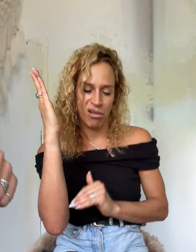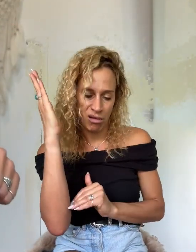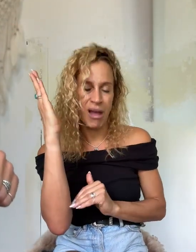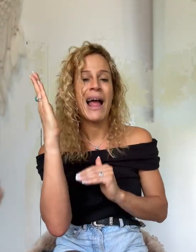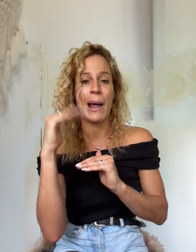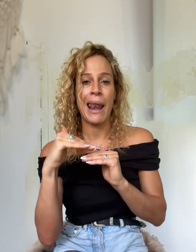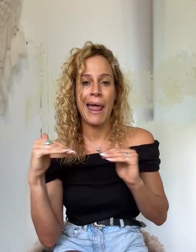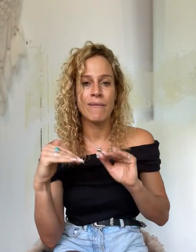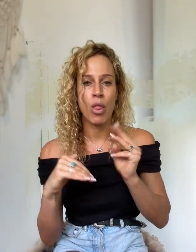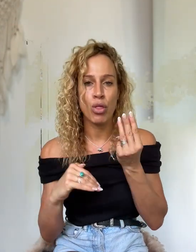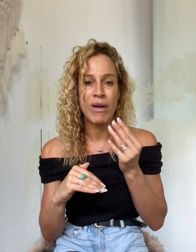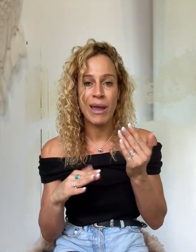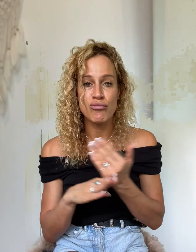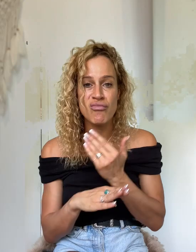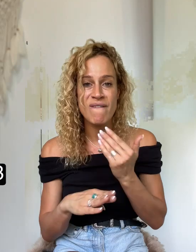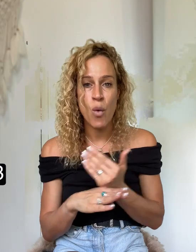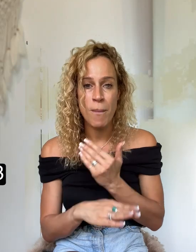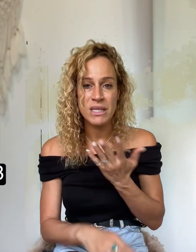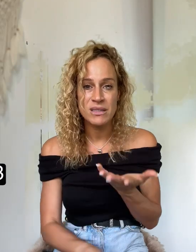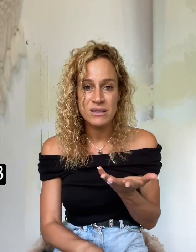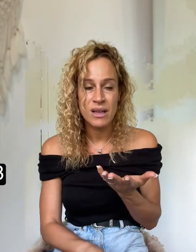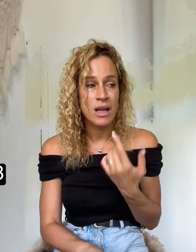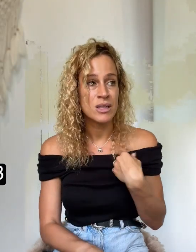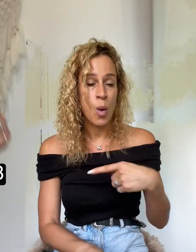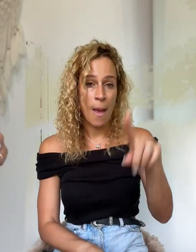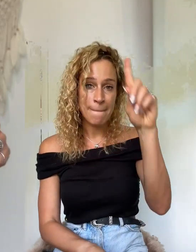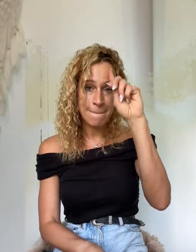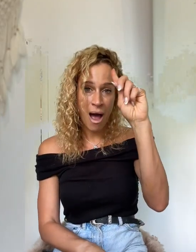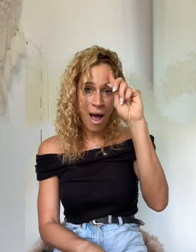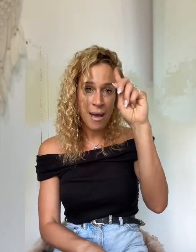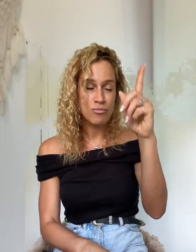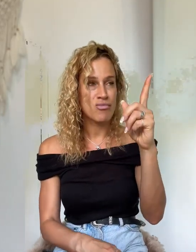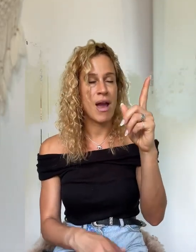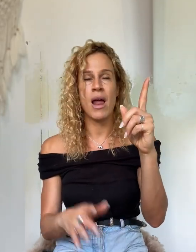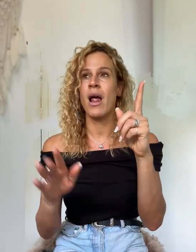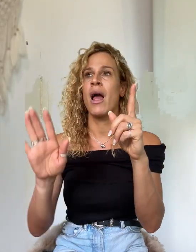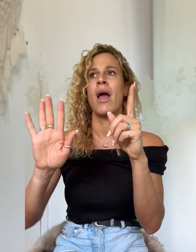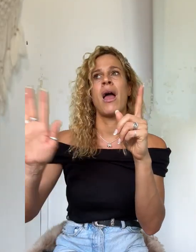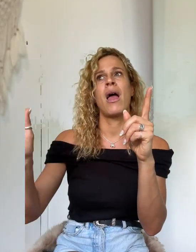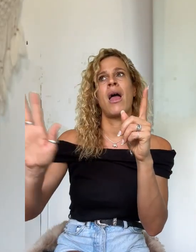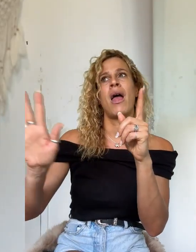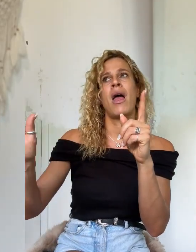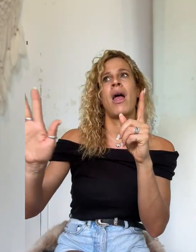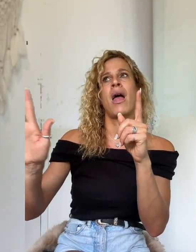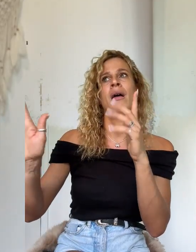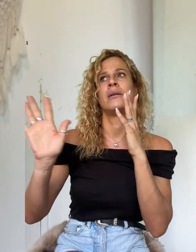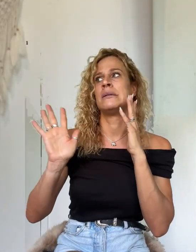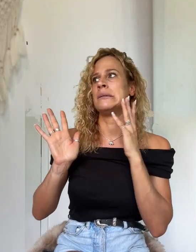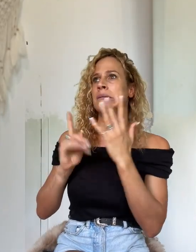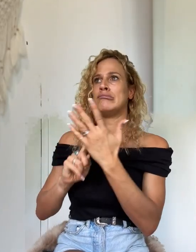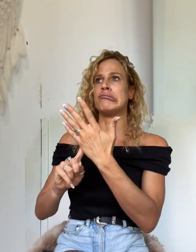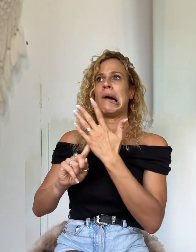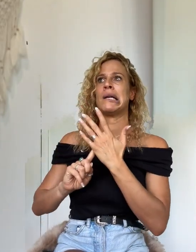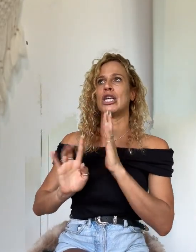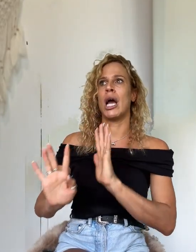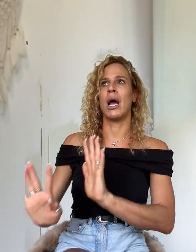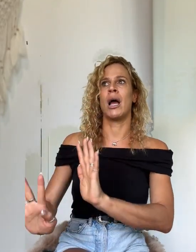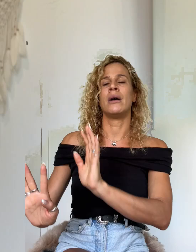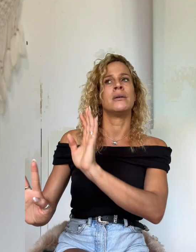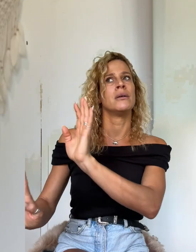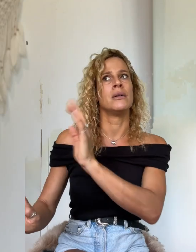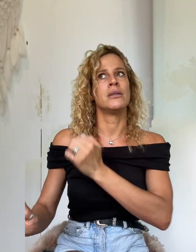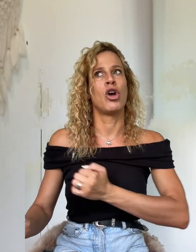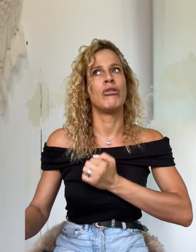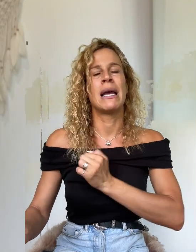6. And I was just having a bad day and performing at a level 3. So in my head, my brain was going, this is just